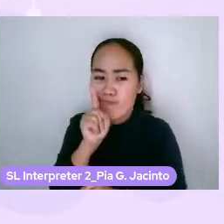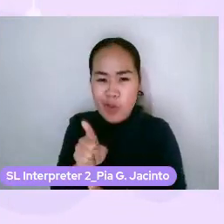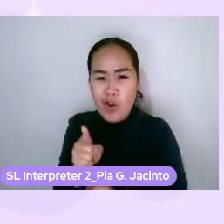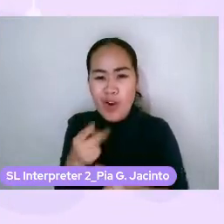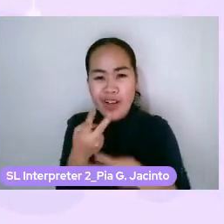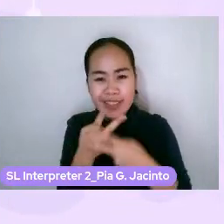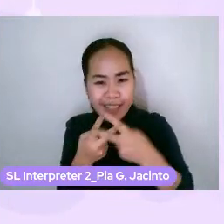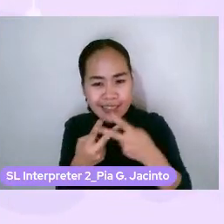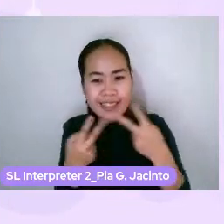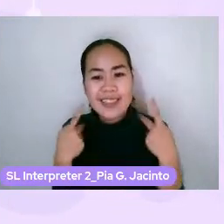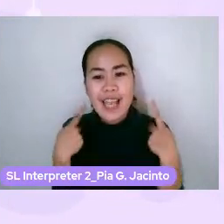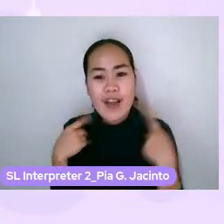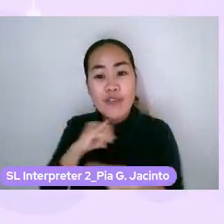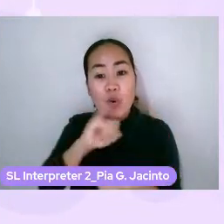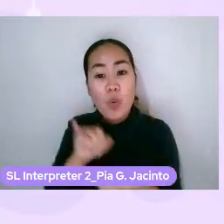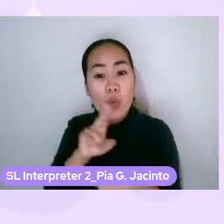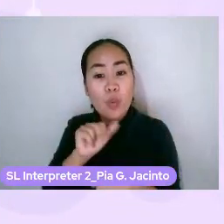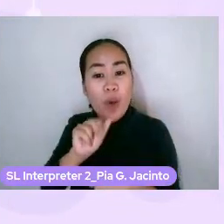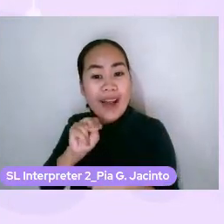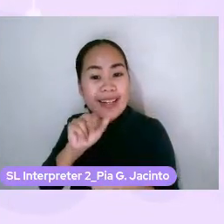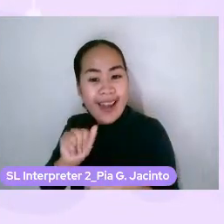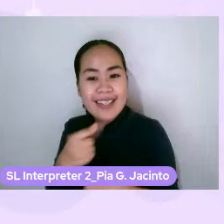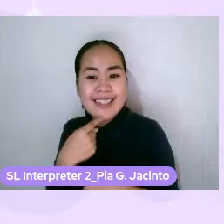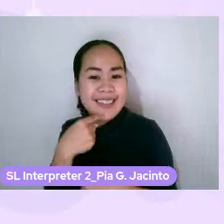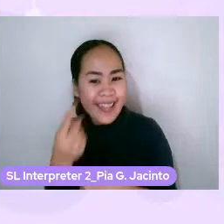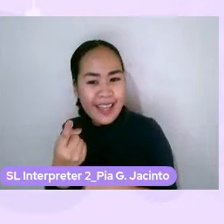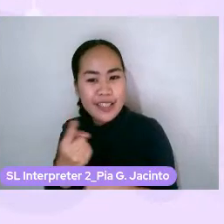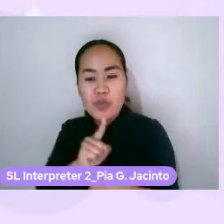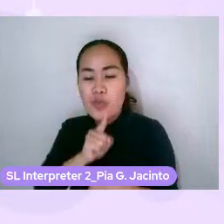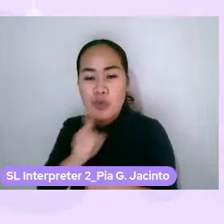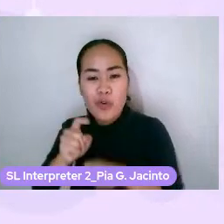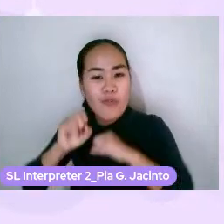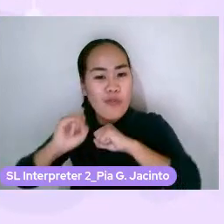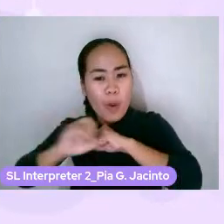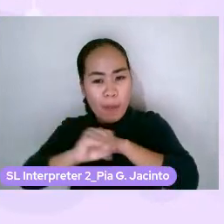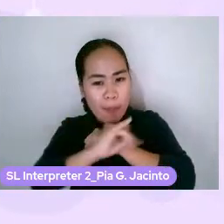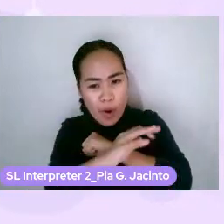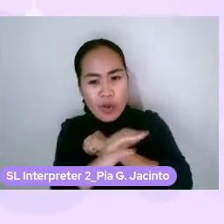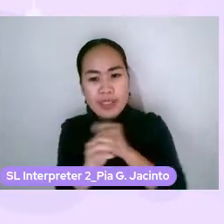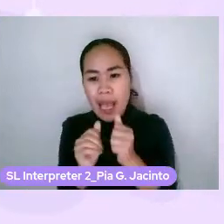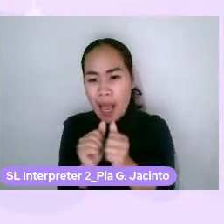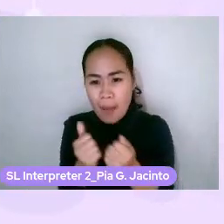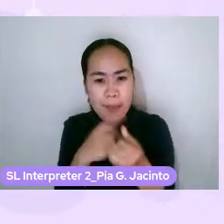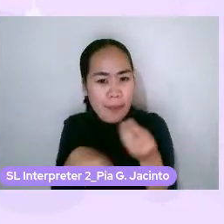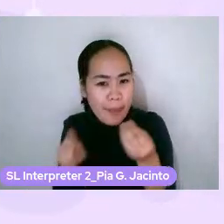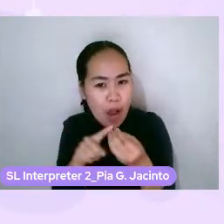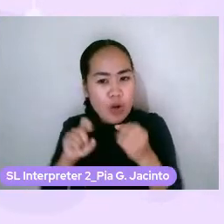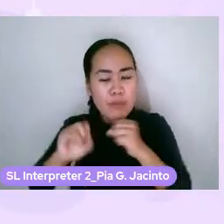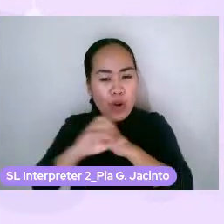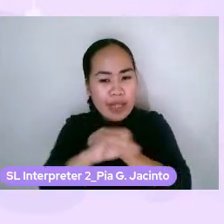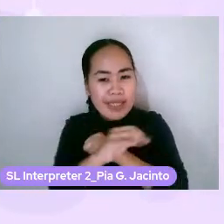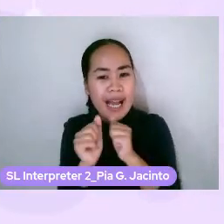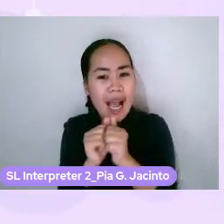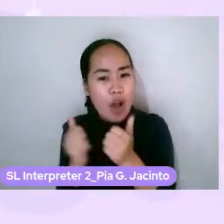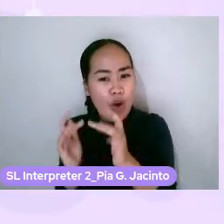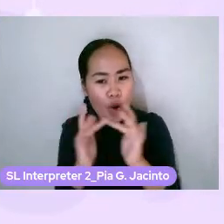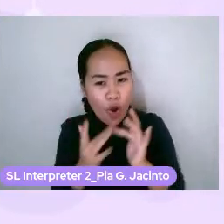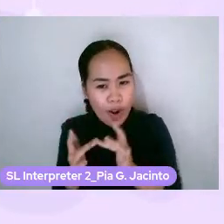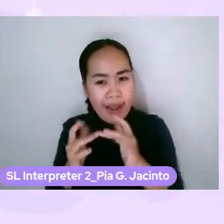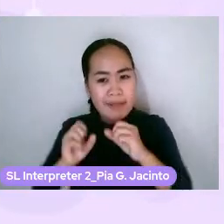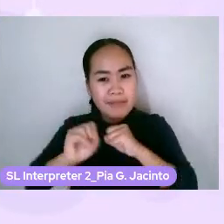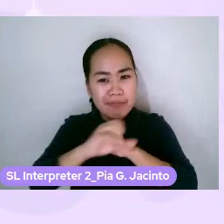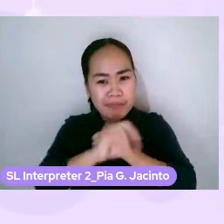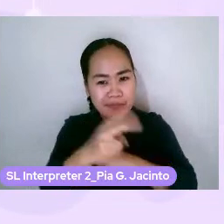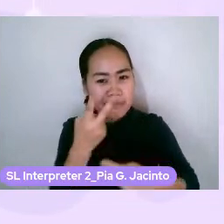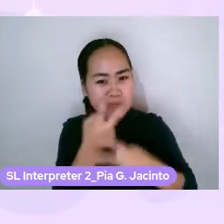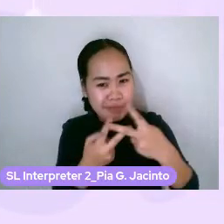hashtag Juana Says, and those who promoted the advocacy through the online campaign under the hashtag We